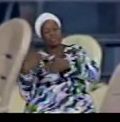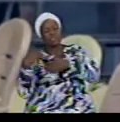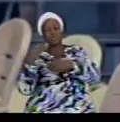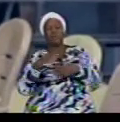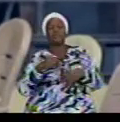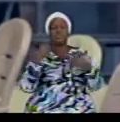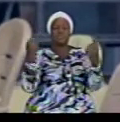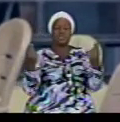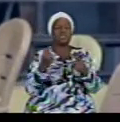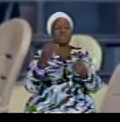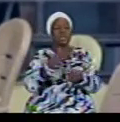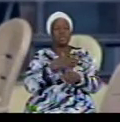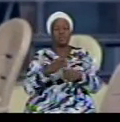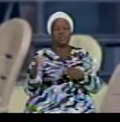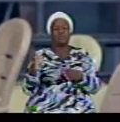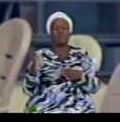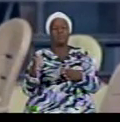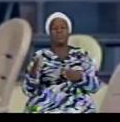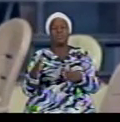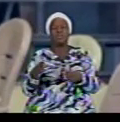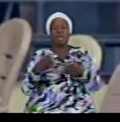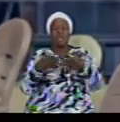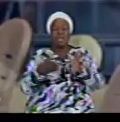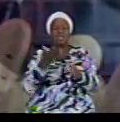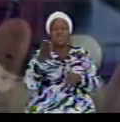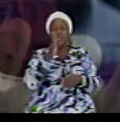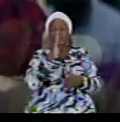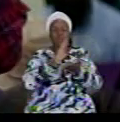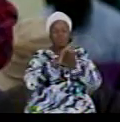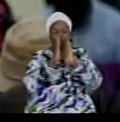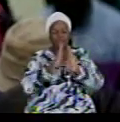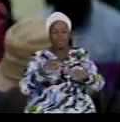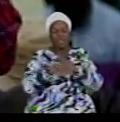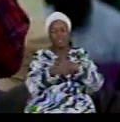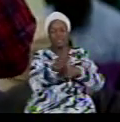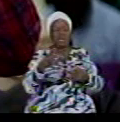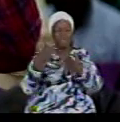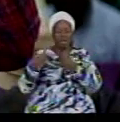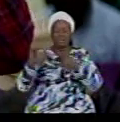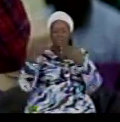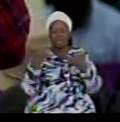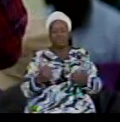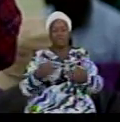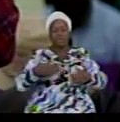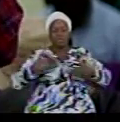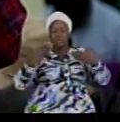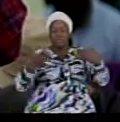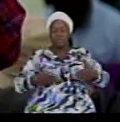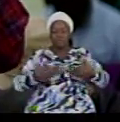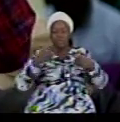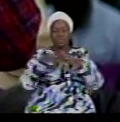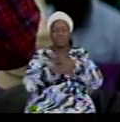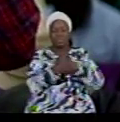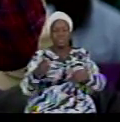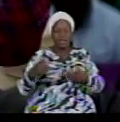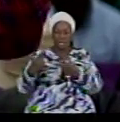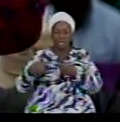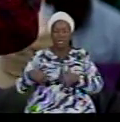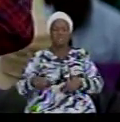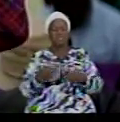of their sins away. Let there be peace in their hearts now, joy in their hearts